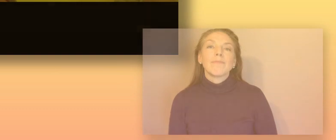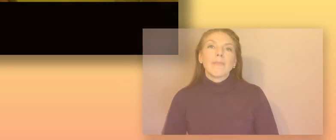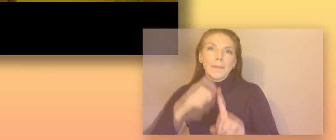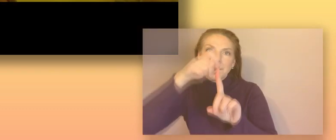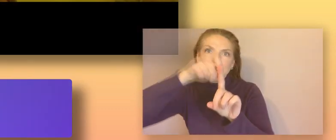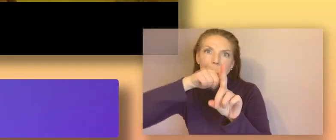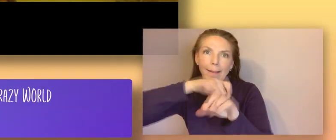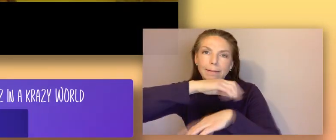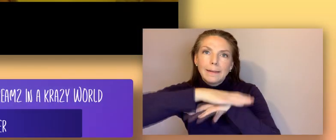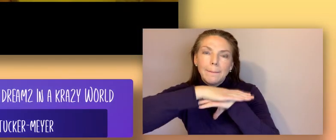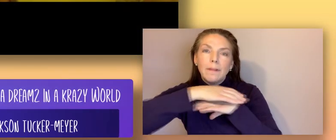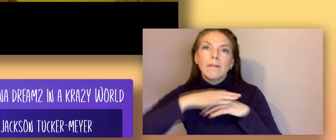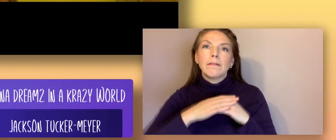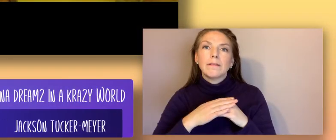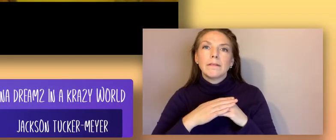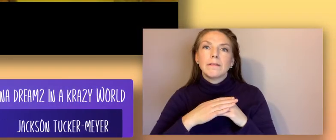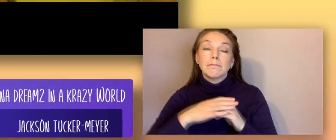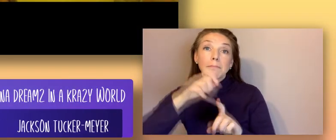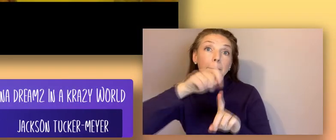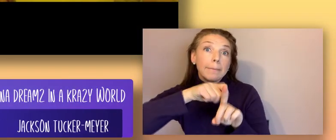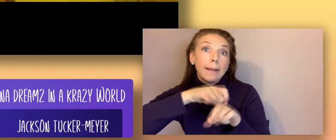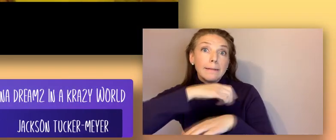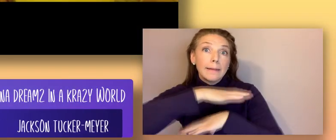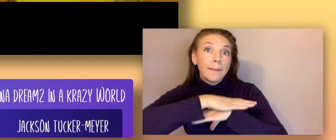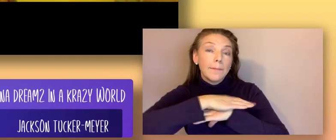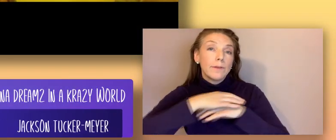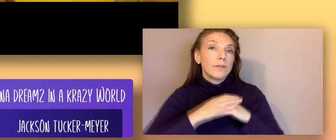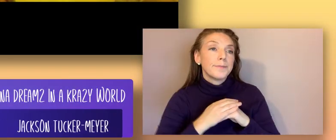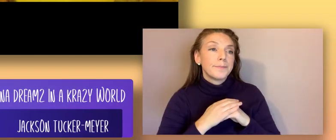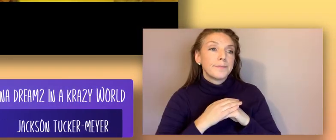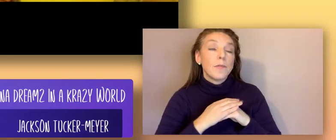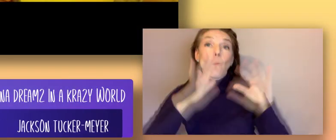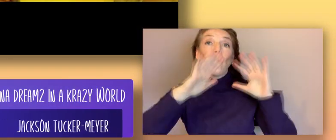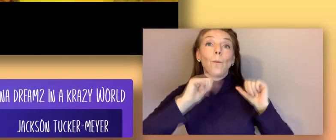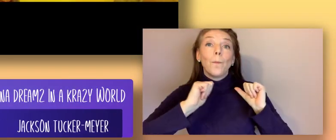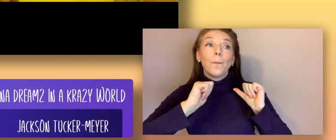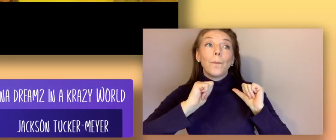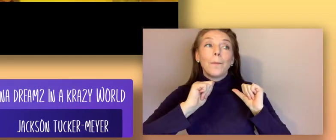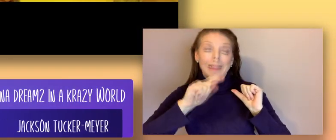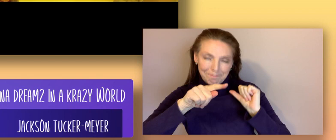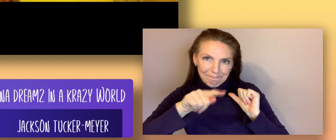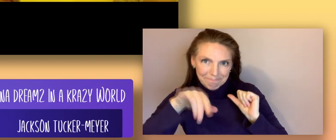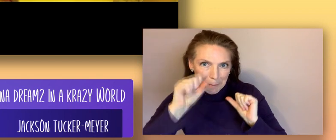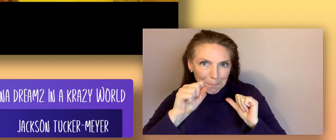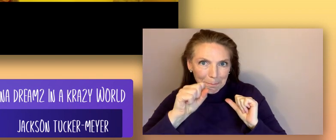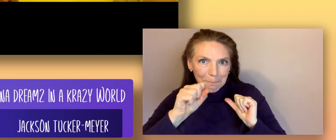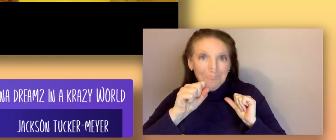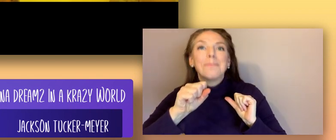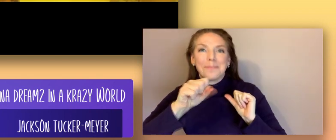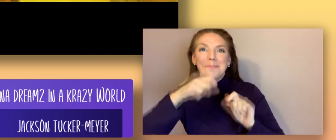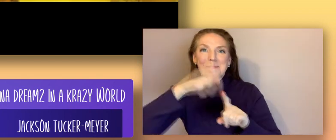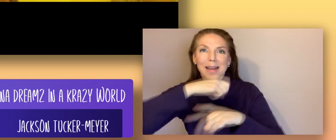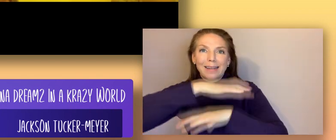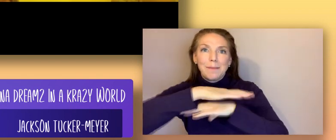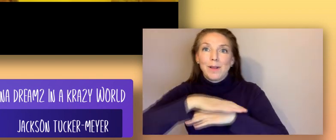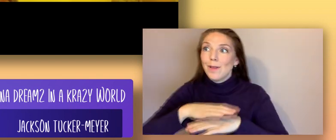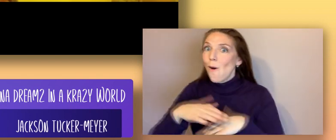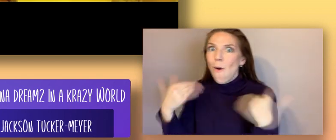Banana table. Banana table. Oh, yep. Banana